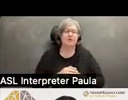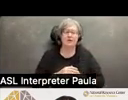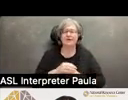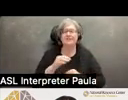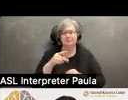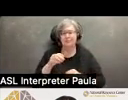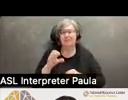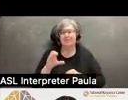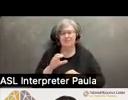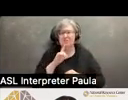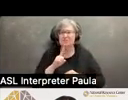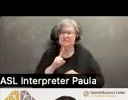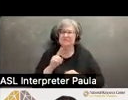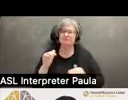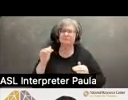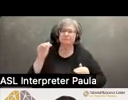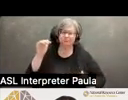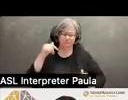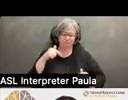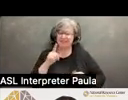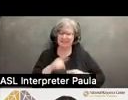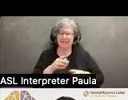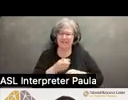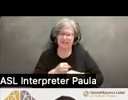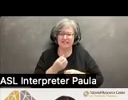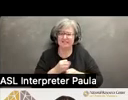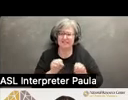at a disadvantage in obtaining safe and affordable housing.